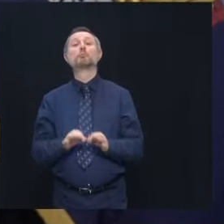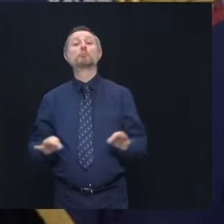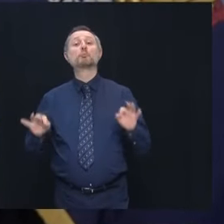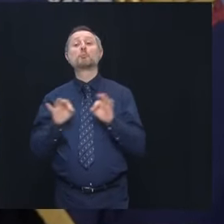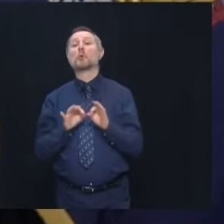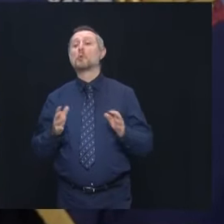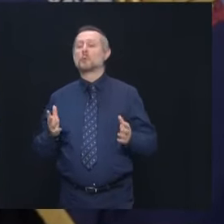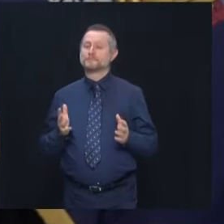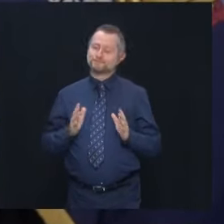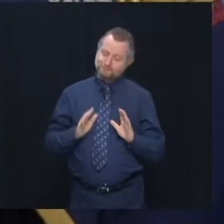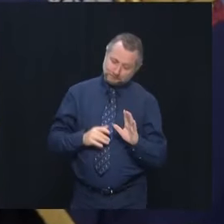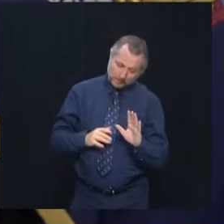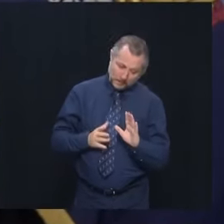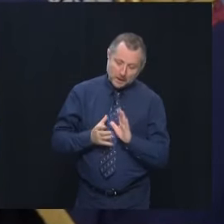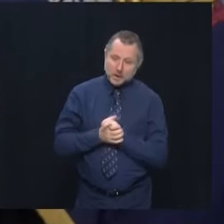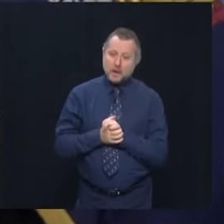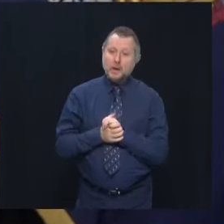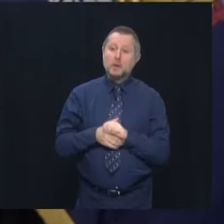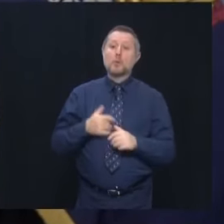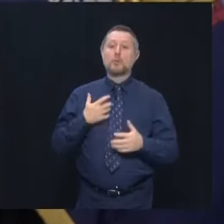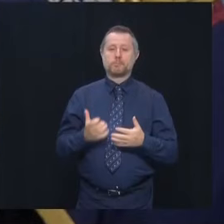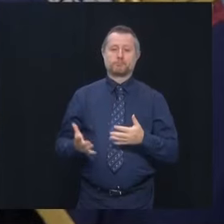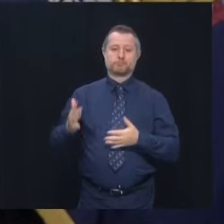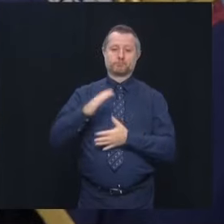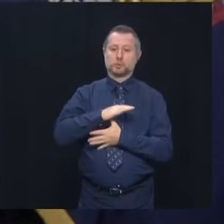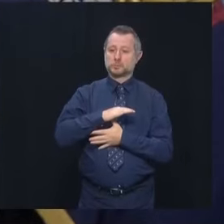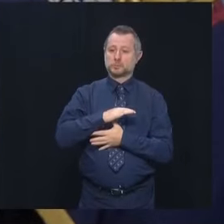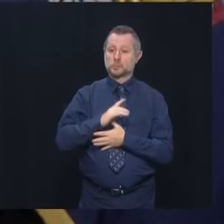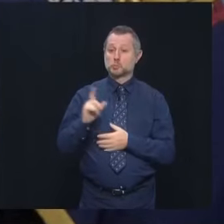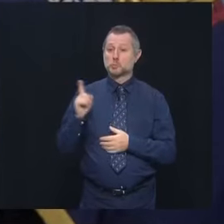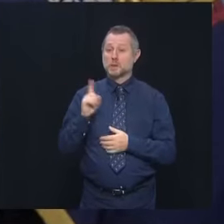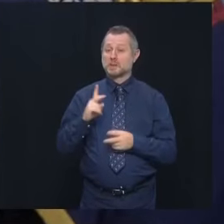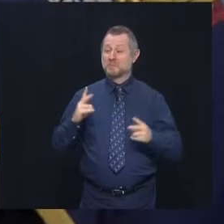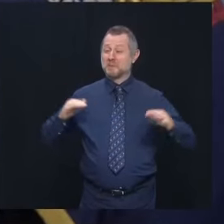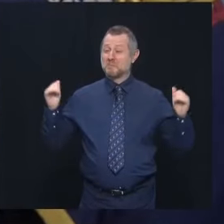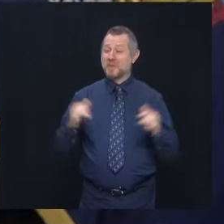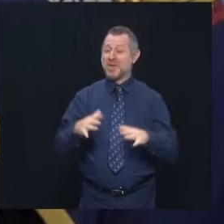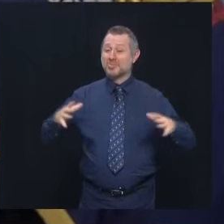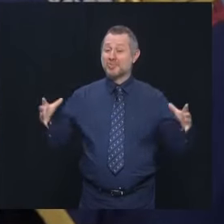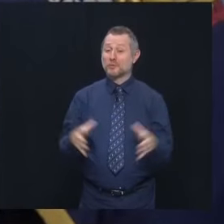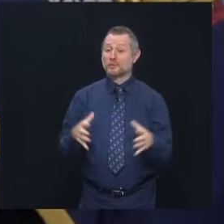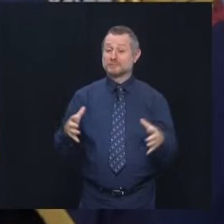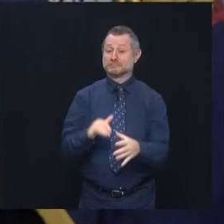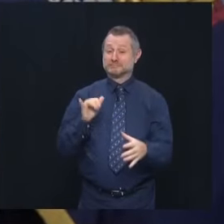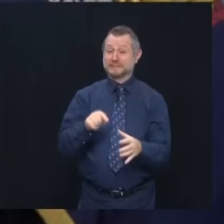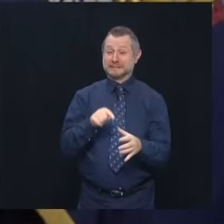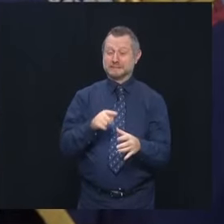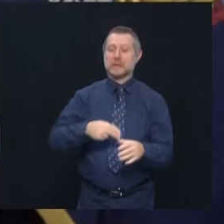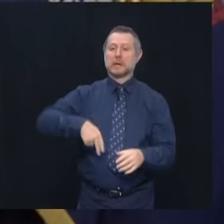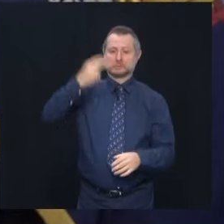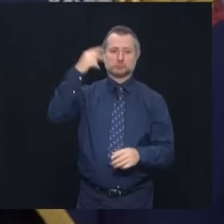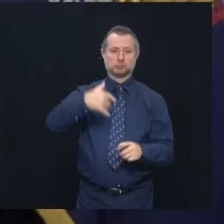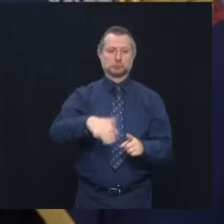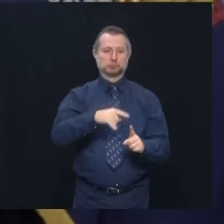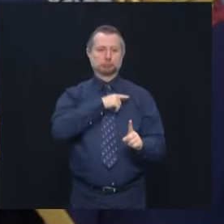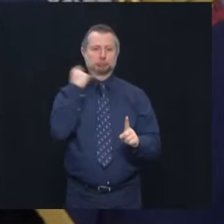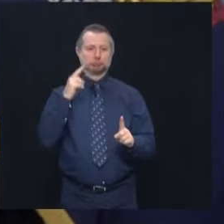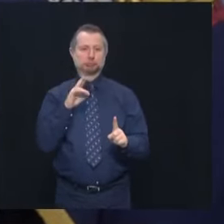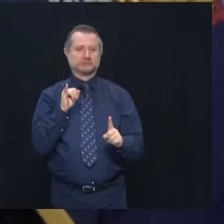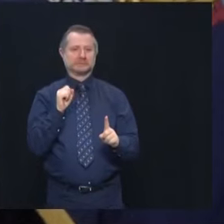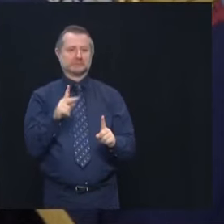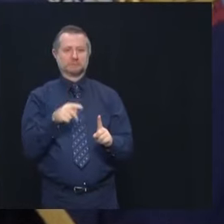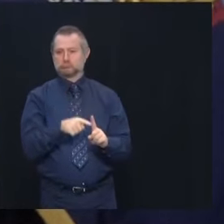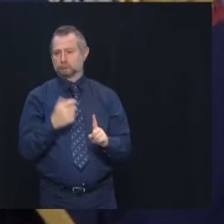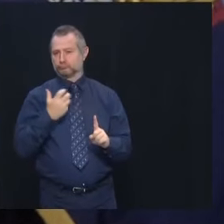impact. Mass gatherings have the most potential to do a super spreader, right? Rose